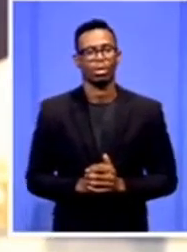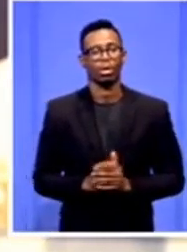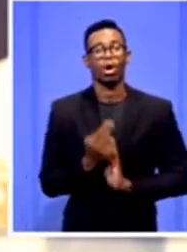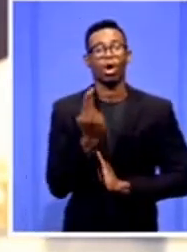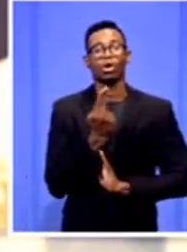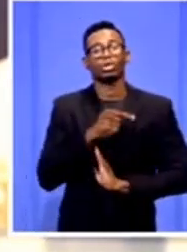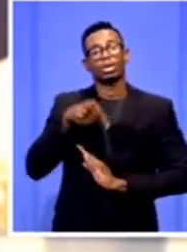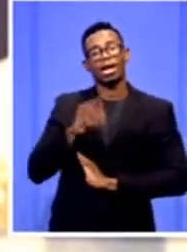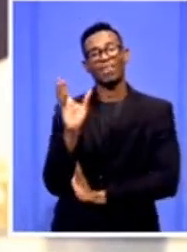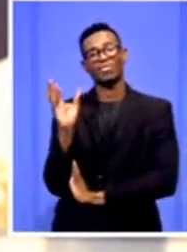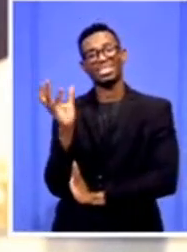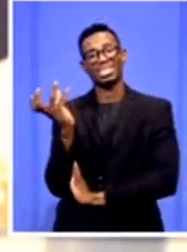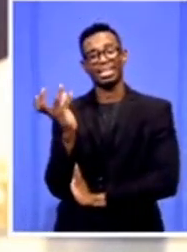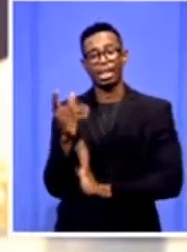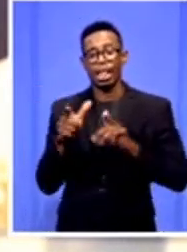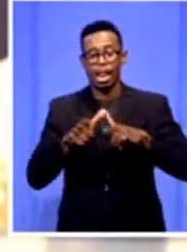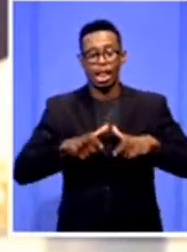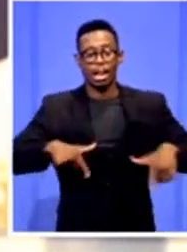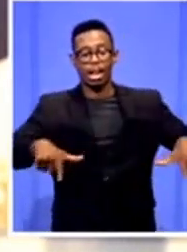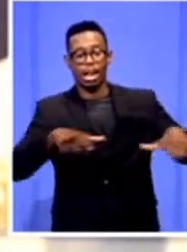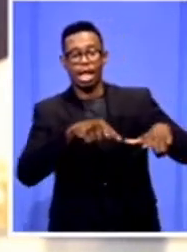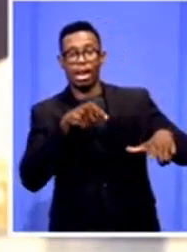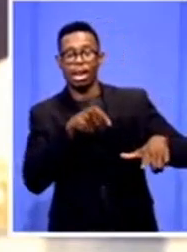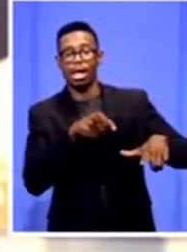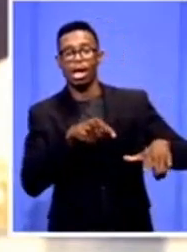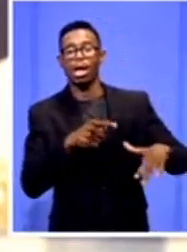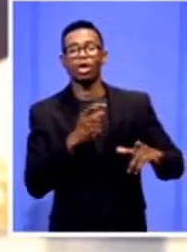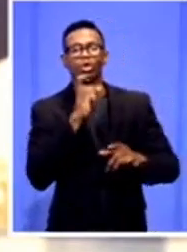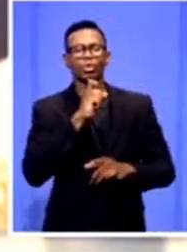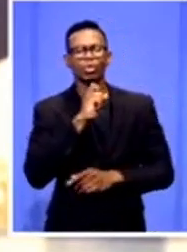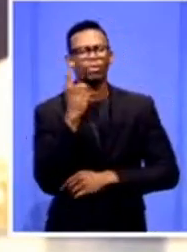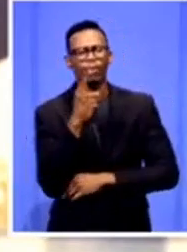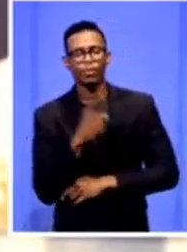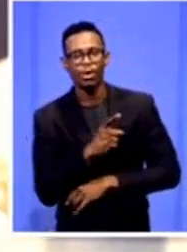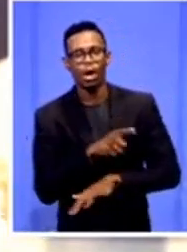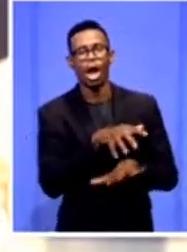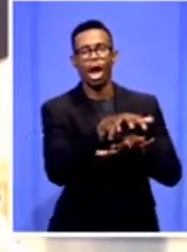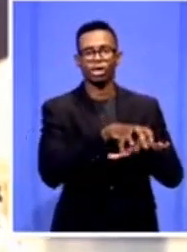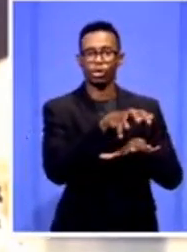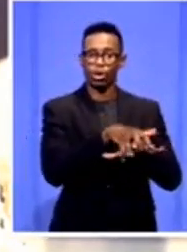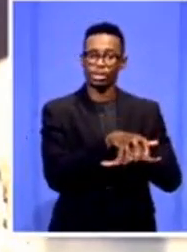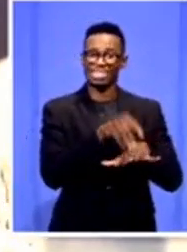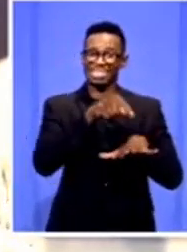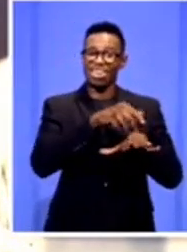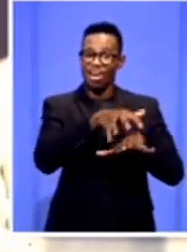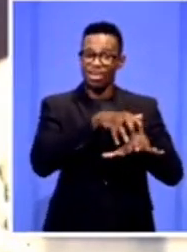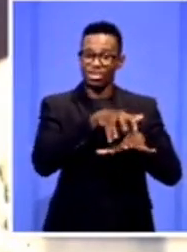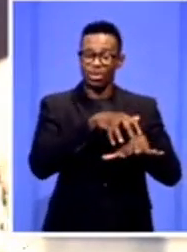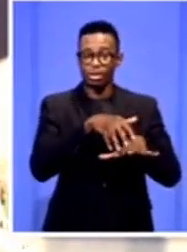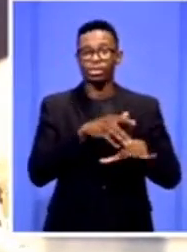potential for job creation, food security, and rural development.